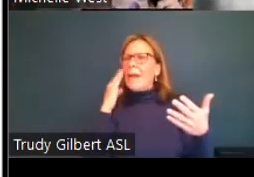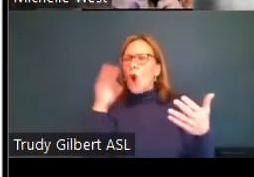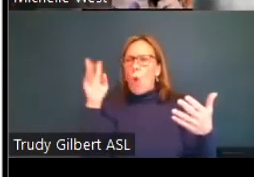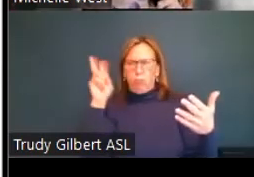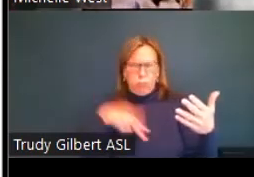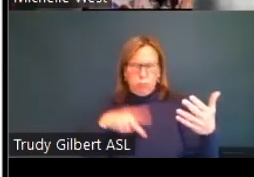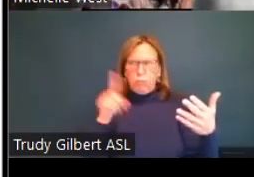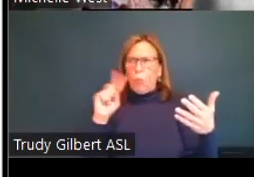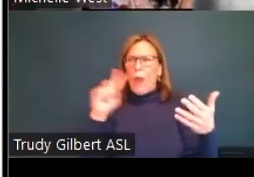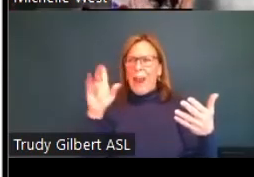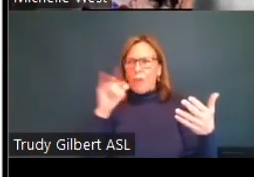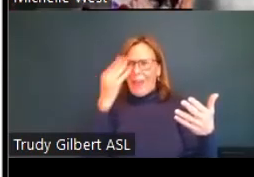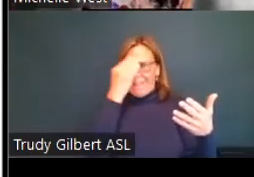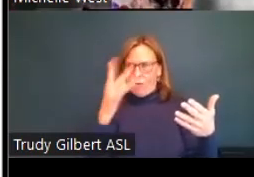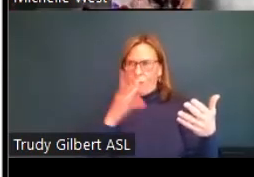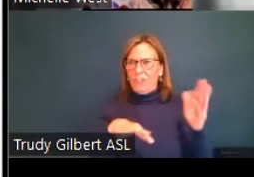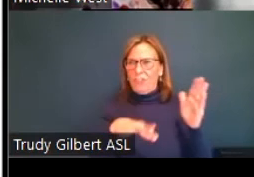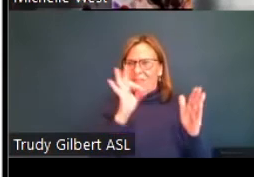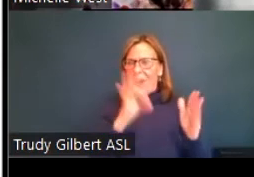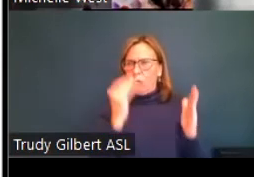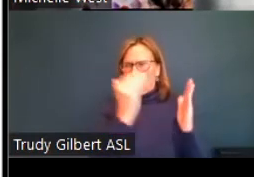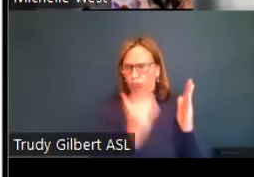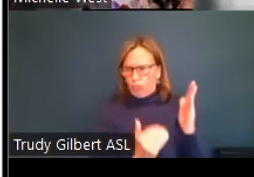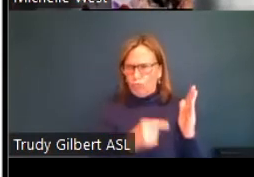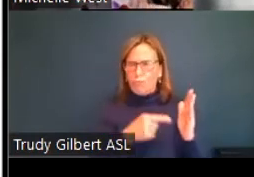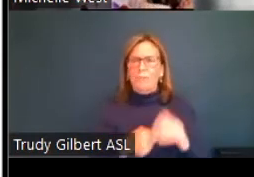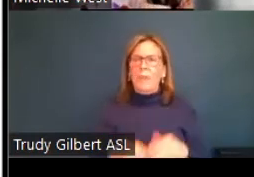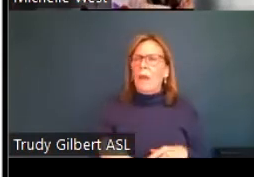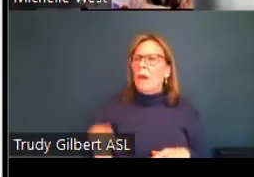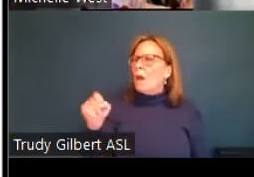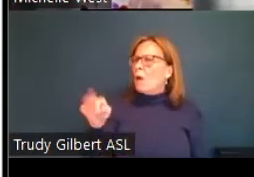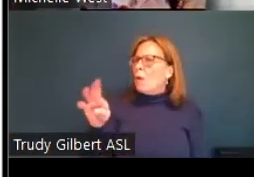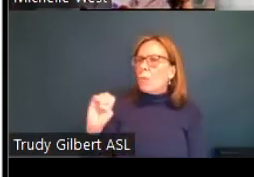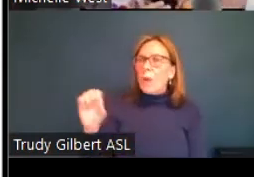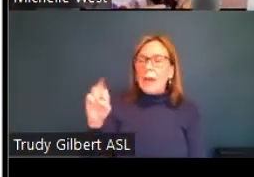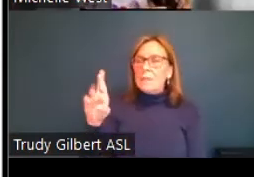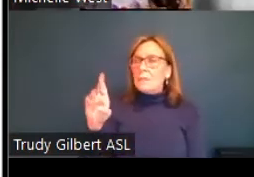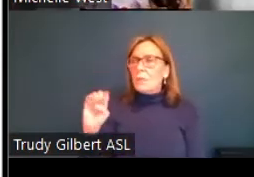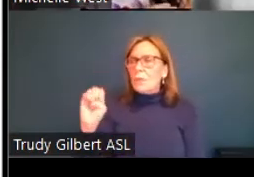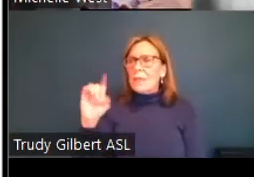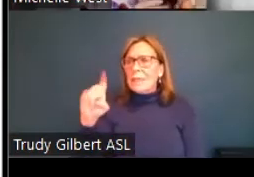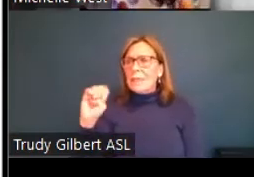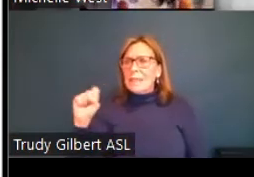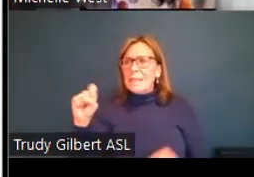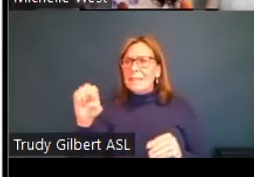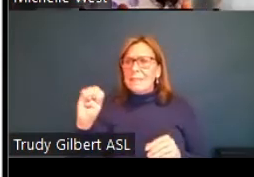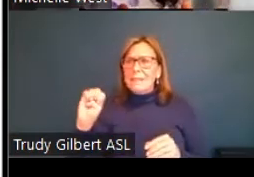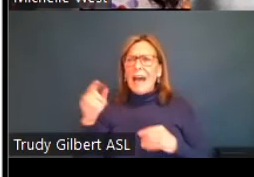for it. Press releases. I have found, like, I worked in Houston